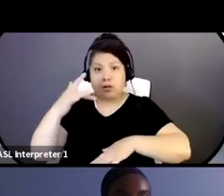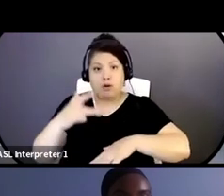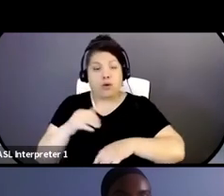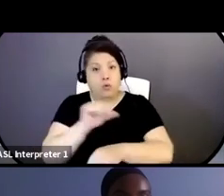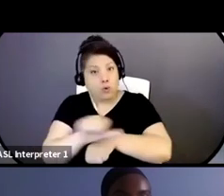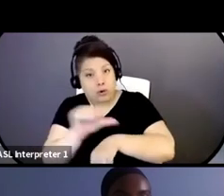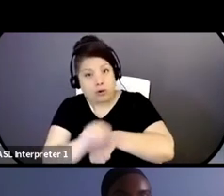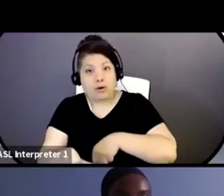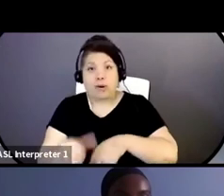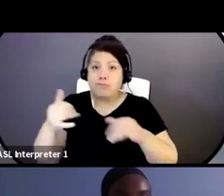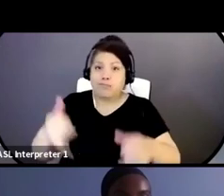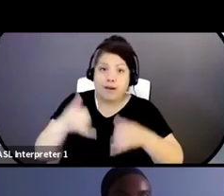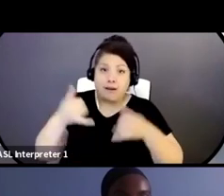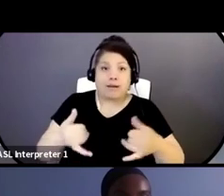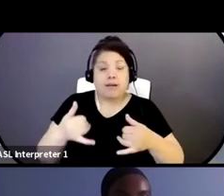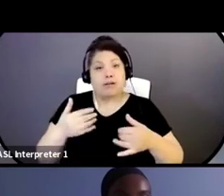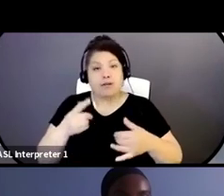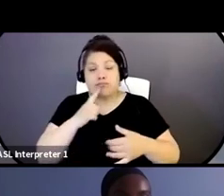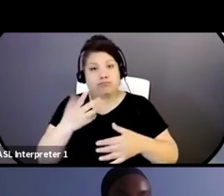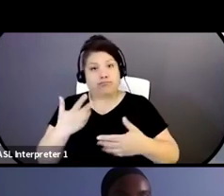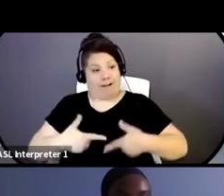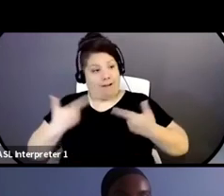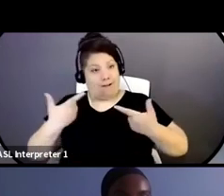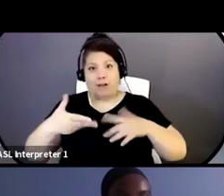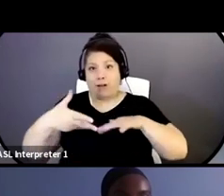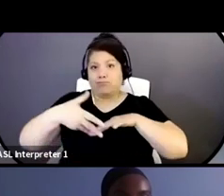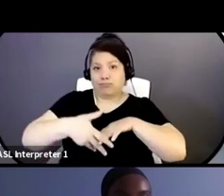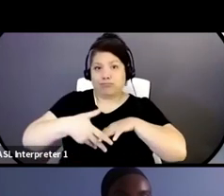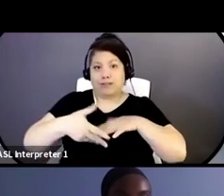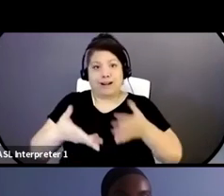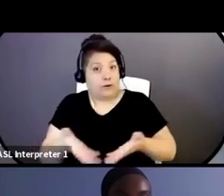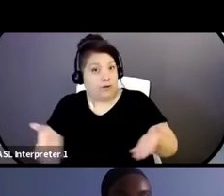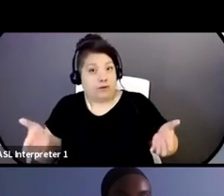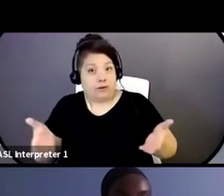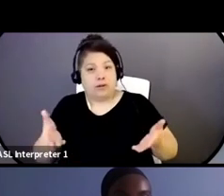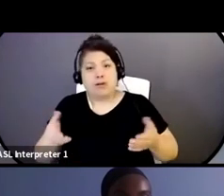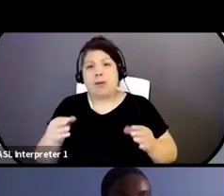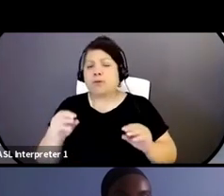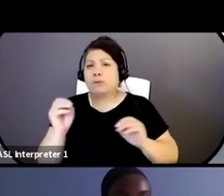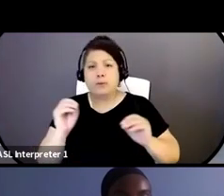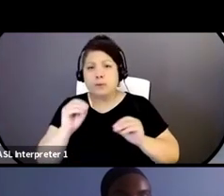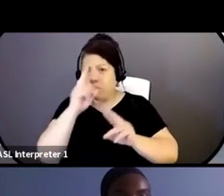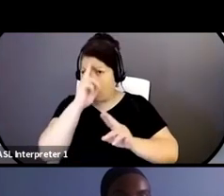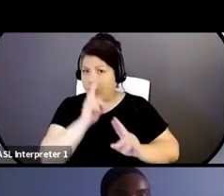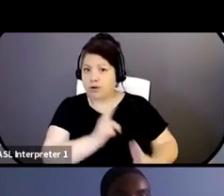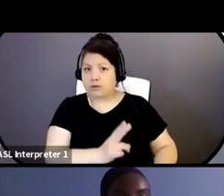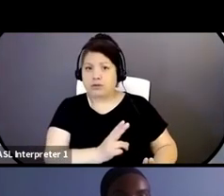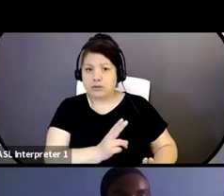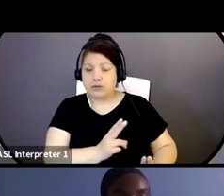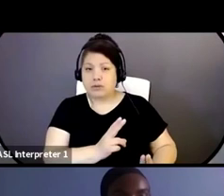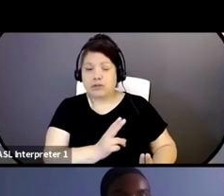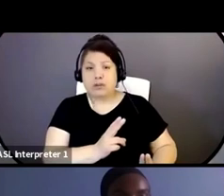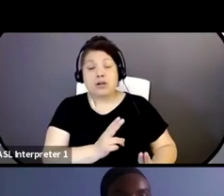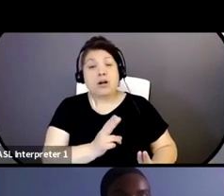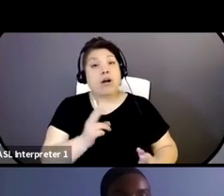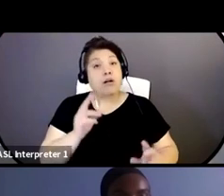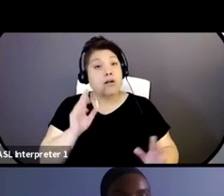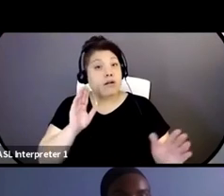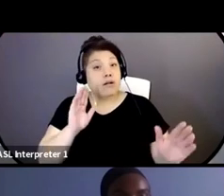every single day. So why are we not honoring those? And why do we always compare